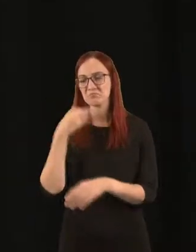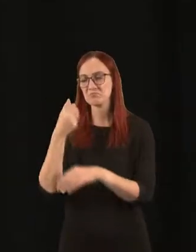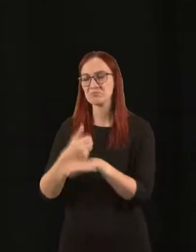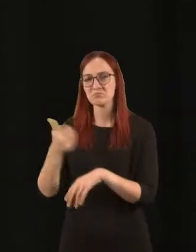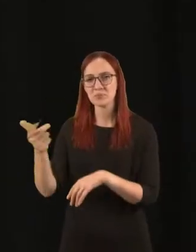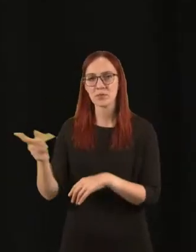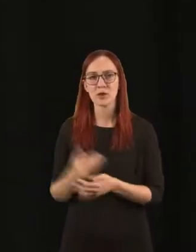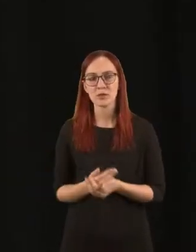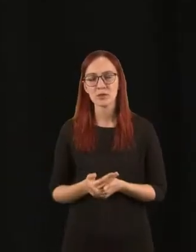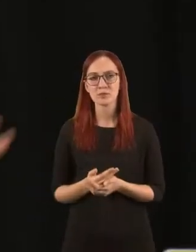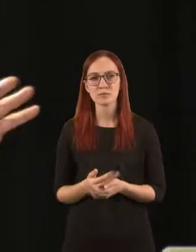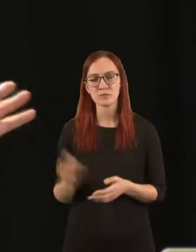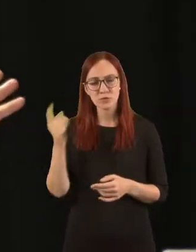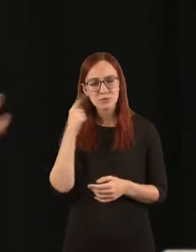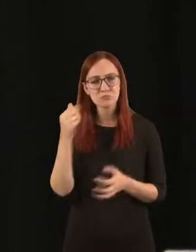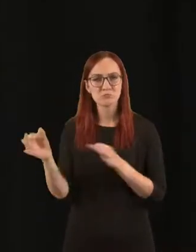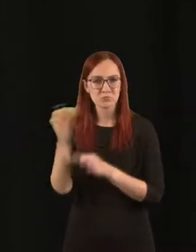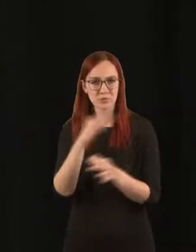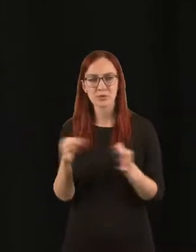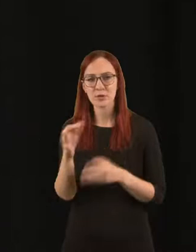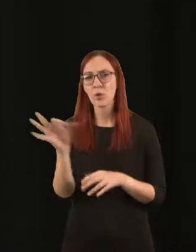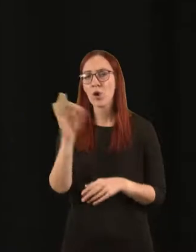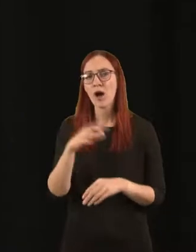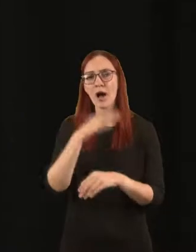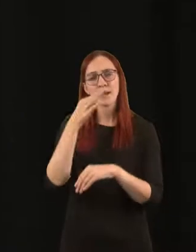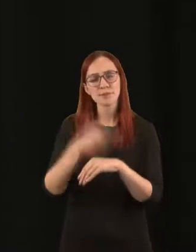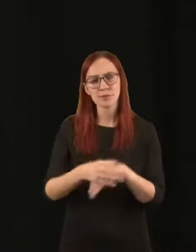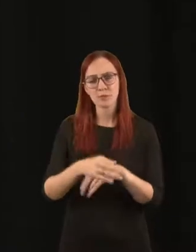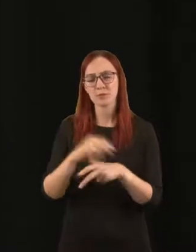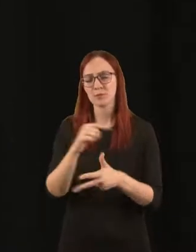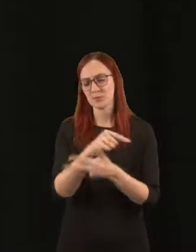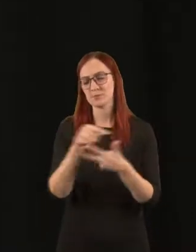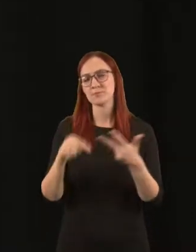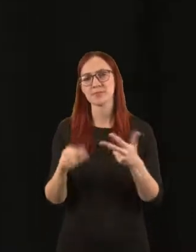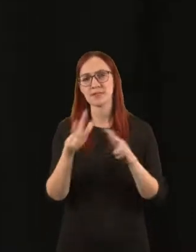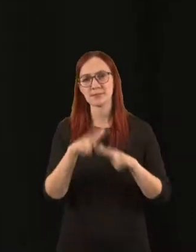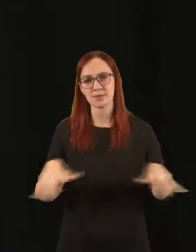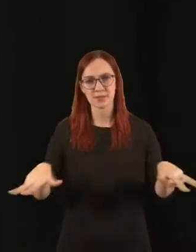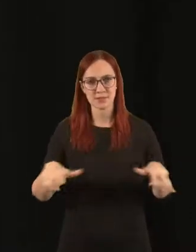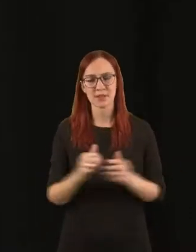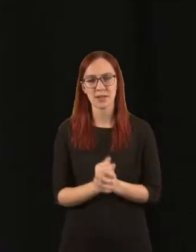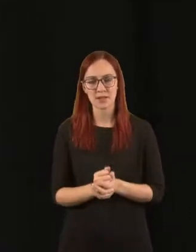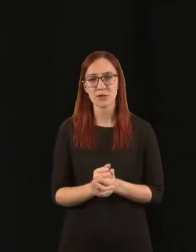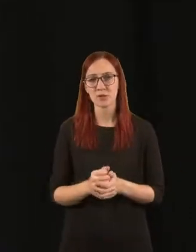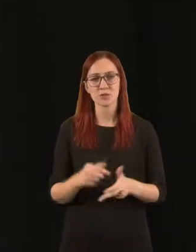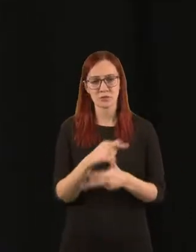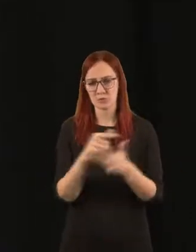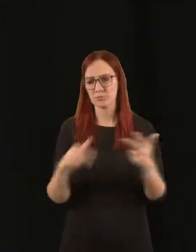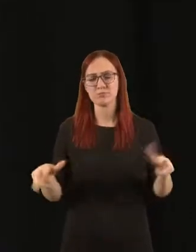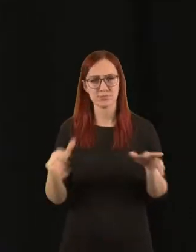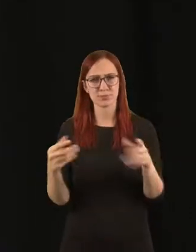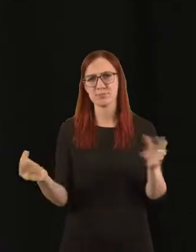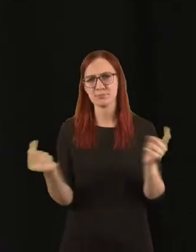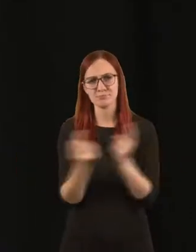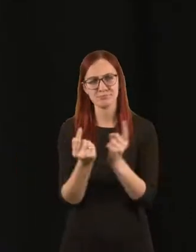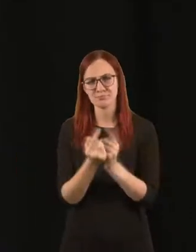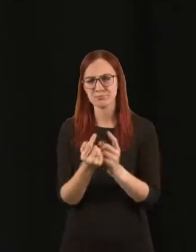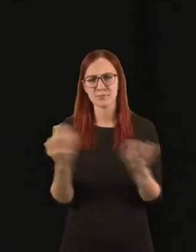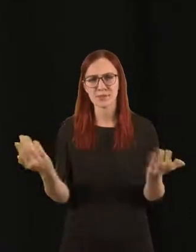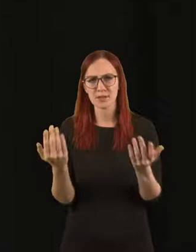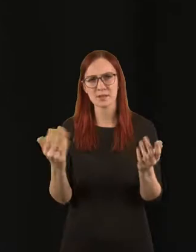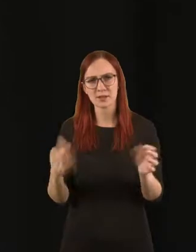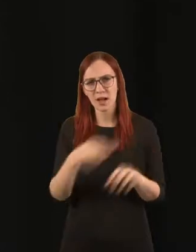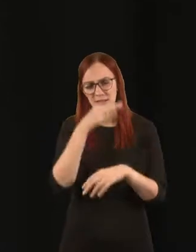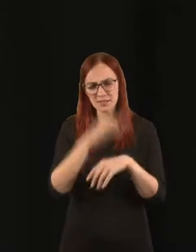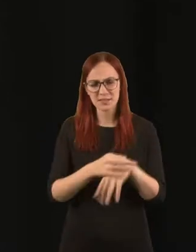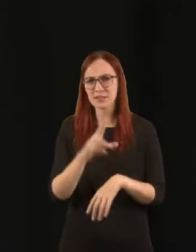to the representative of the OECD when it comes to responsibility and areas of responsibility. Well, we are